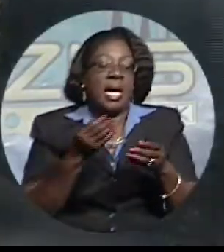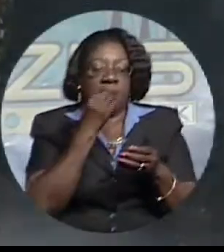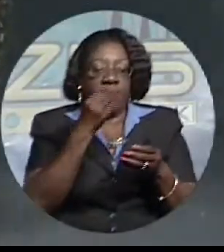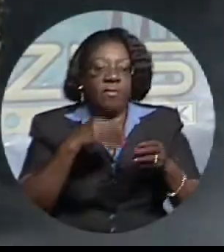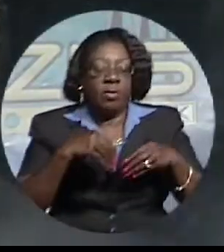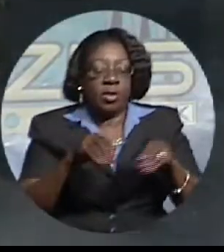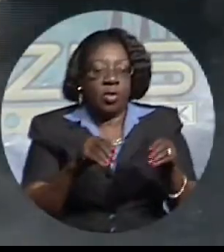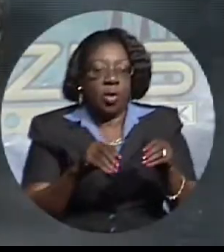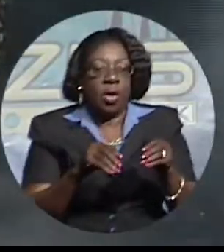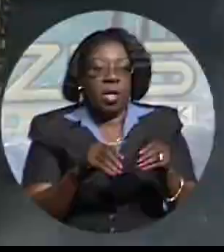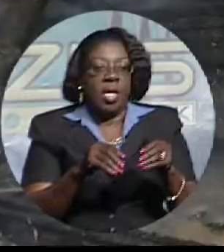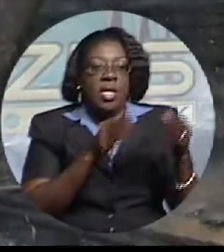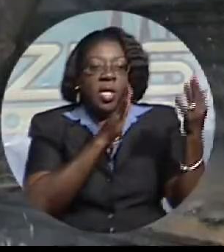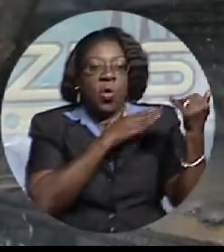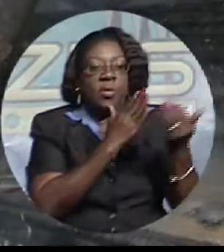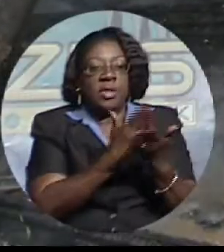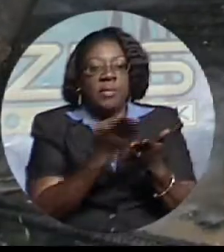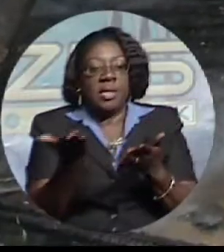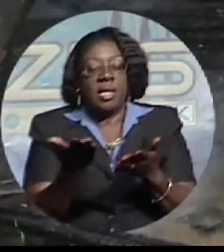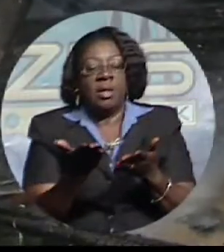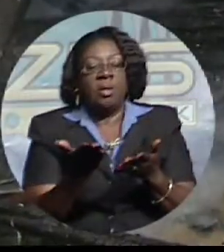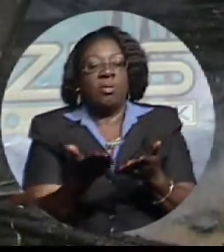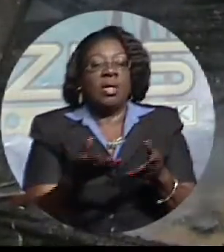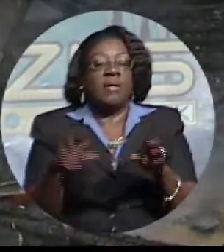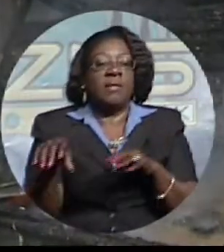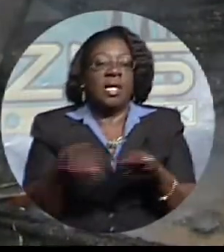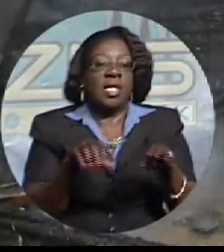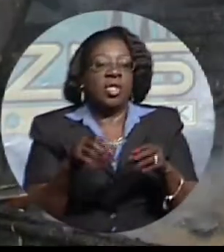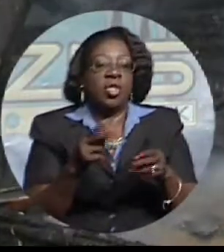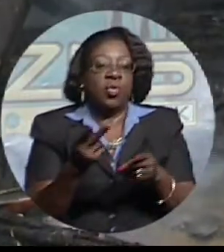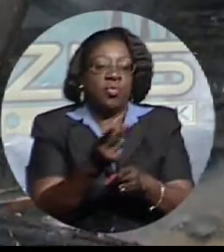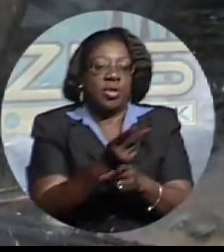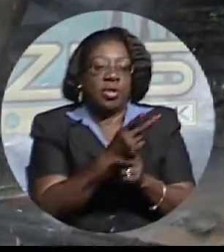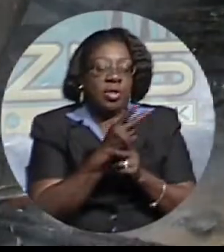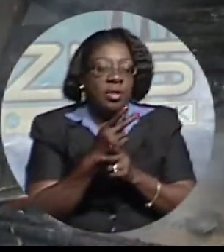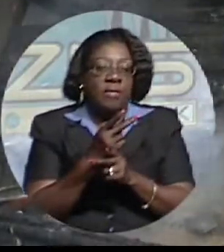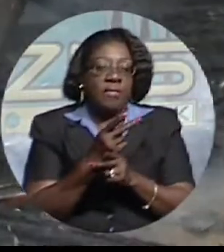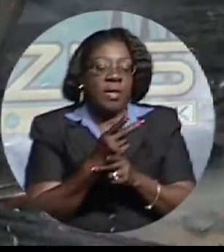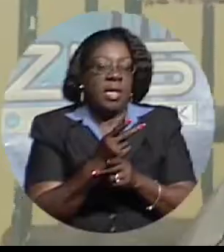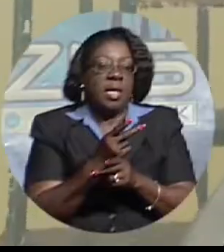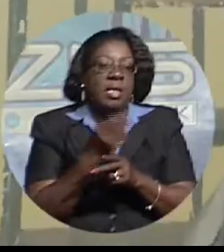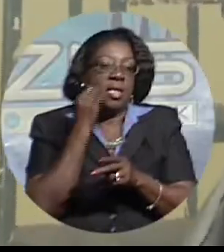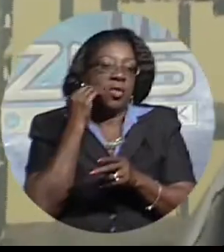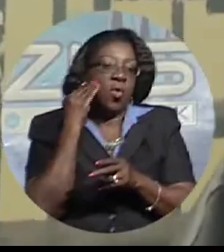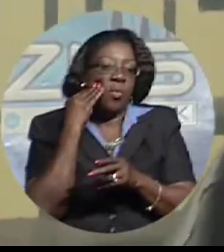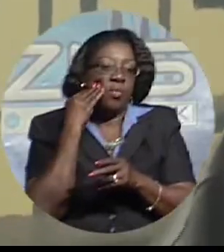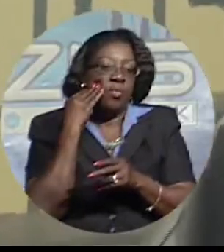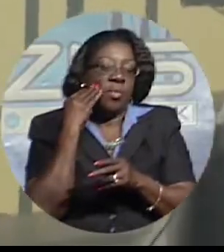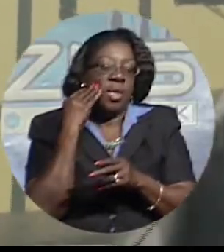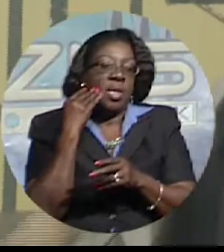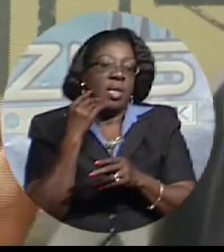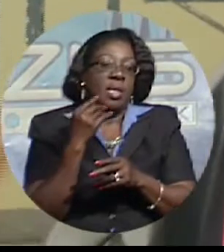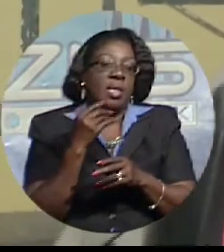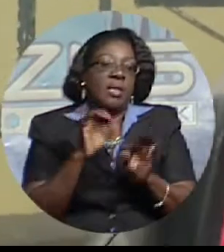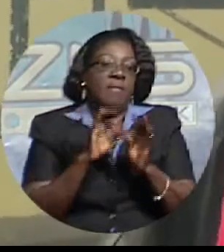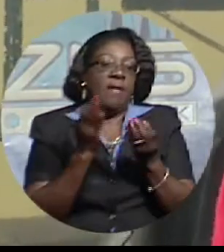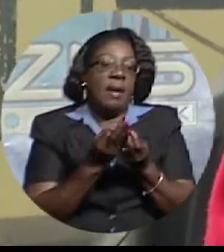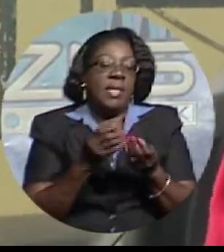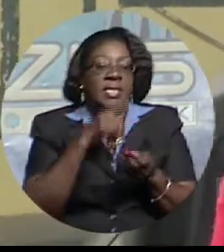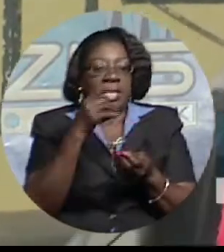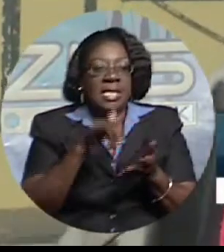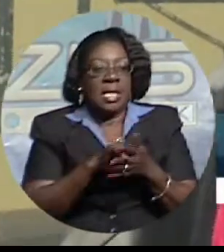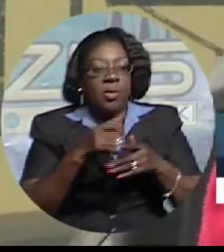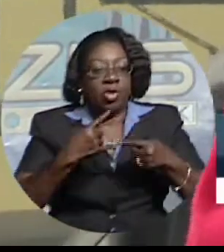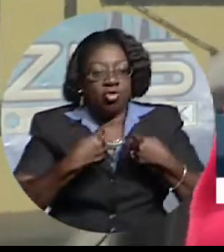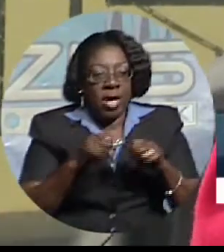done to preserve what they say could have been a historical site. I'm close with the family. They've been telling me they're trying to fix it up to bring it back